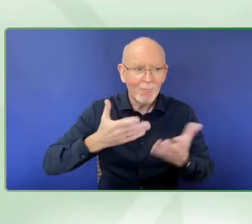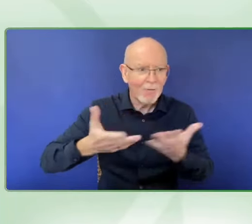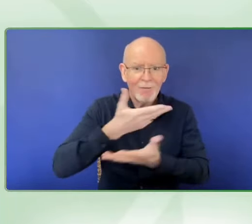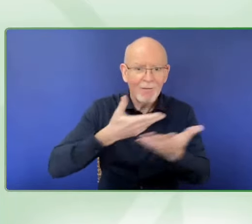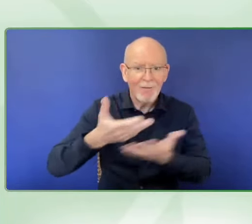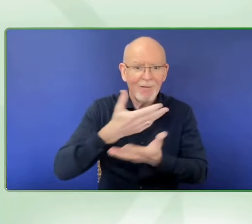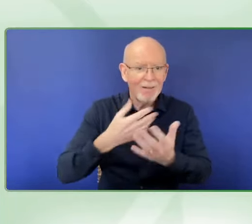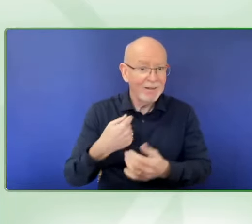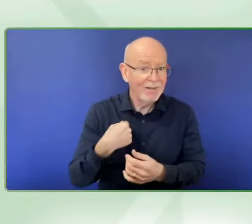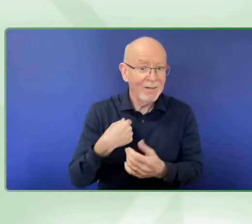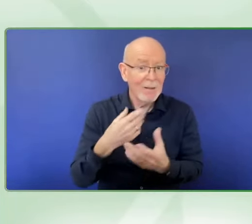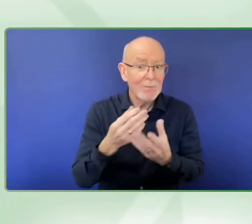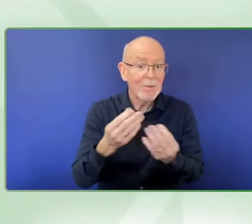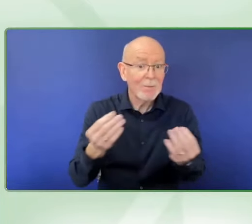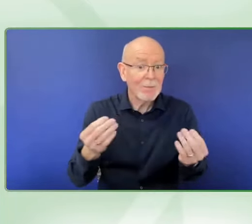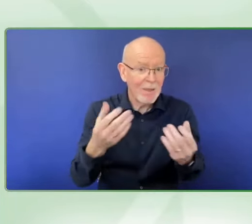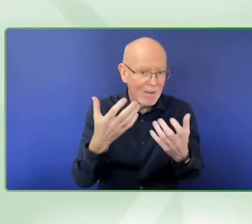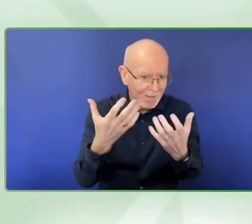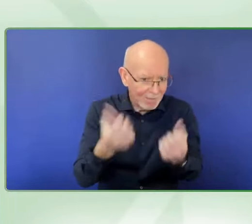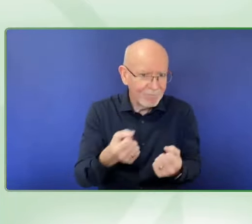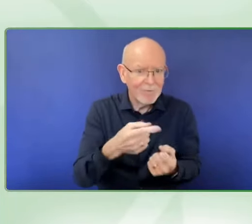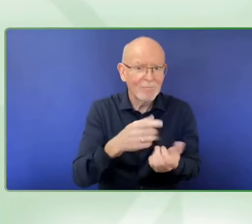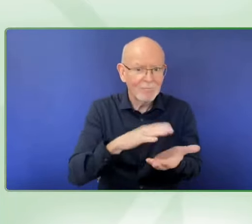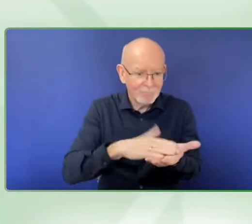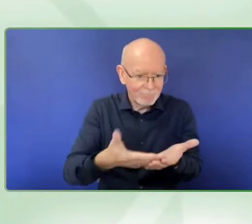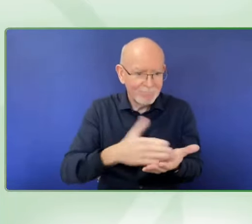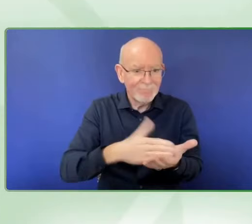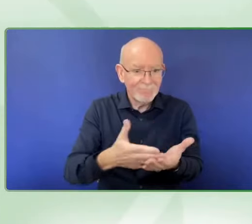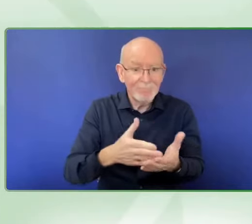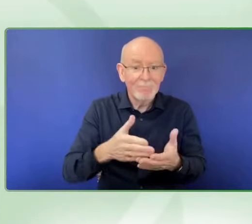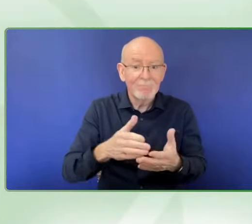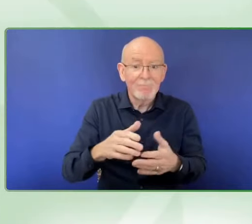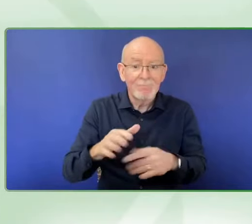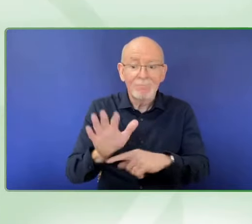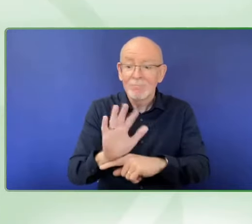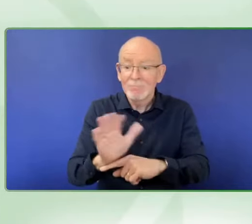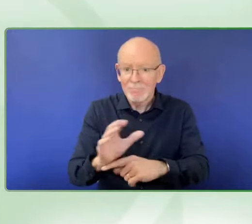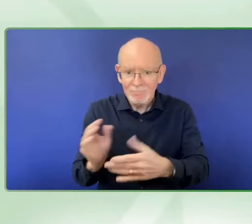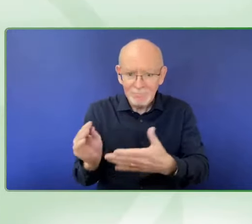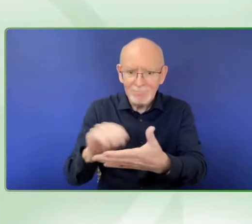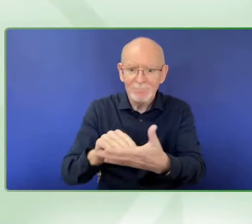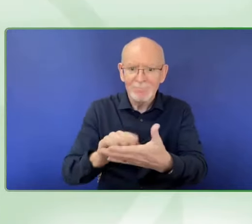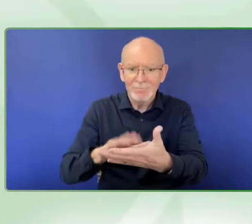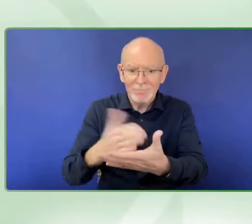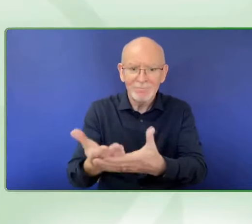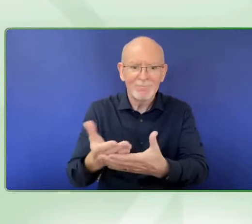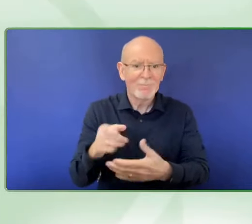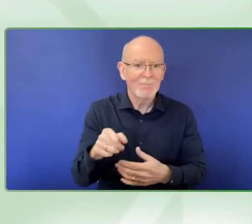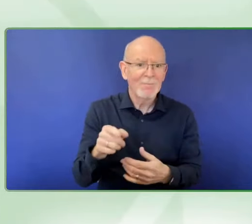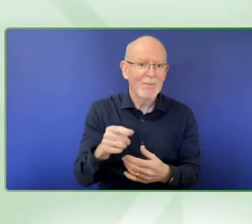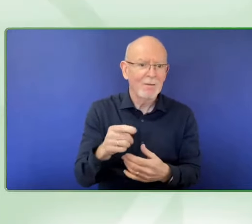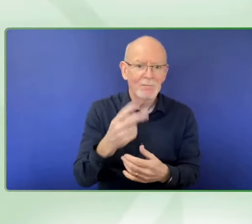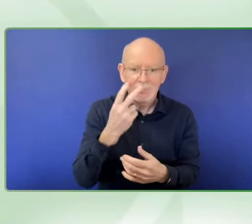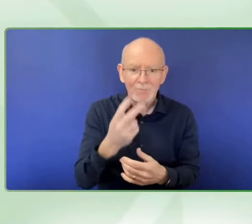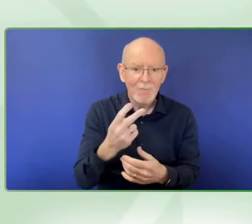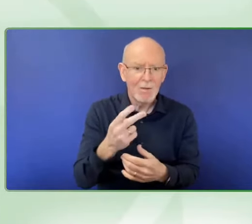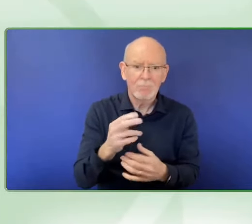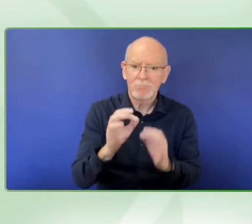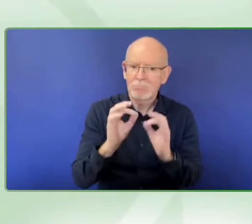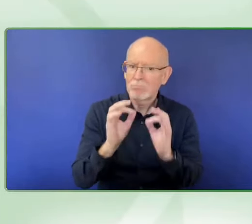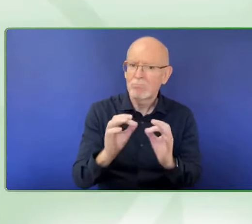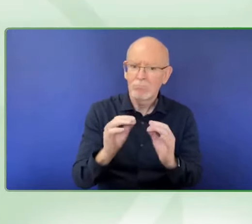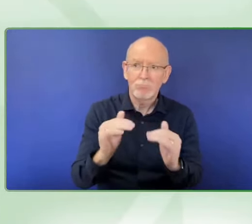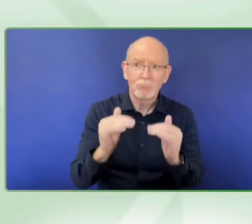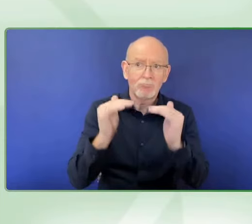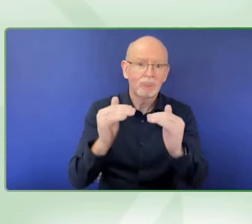and activities carried out by professionals in astronomy that are totally accessible to